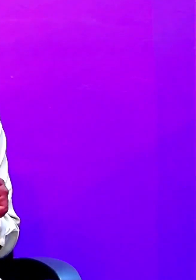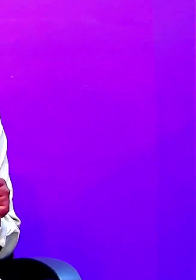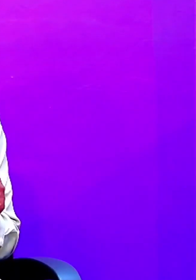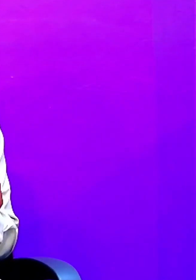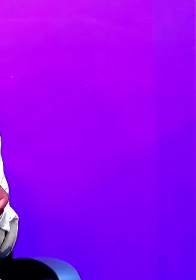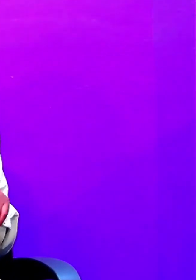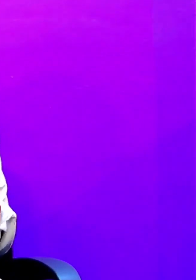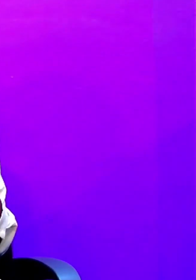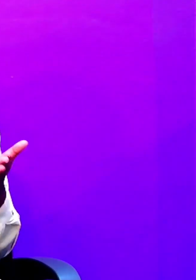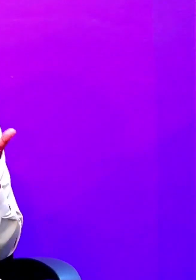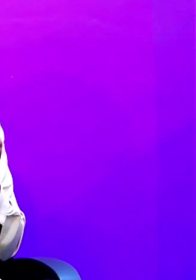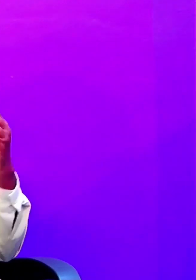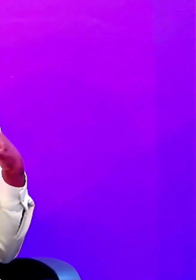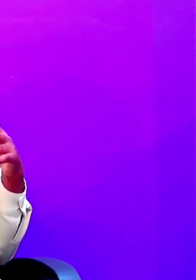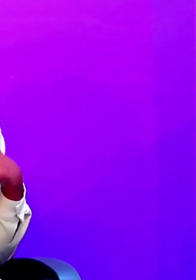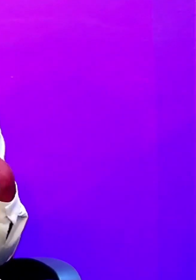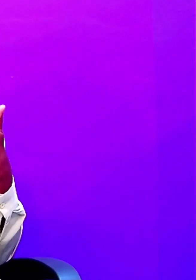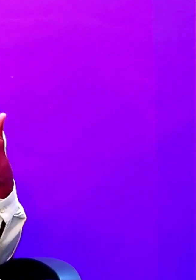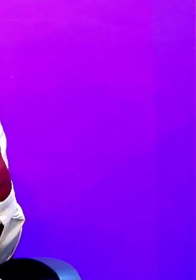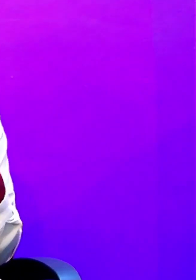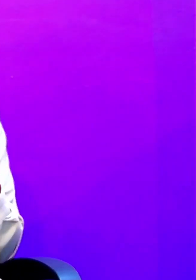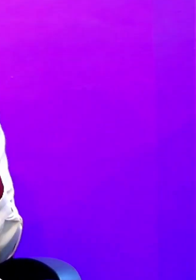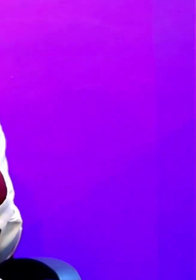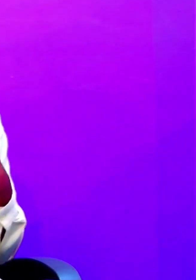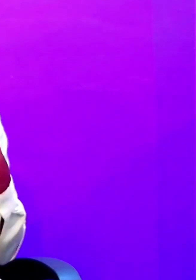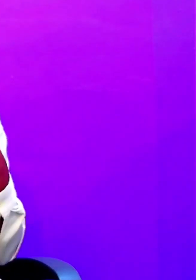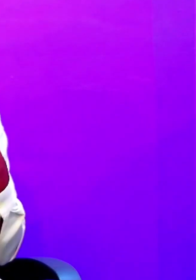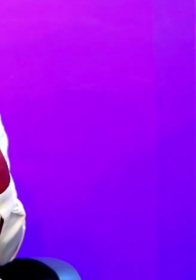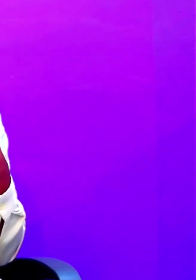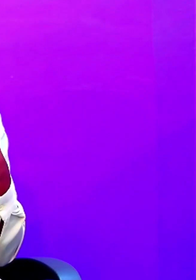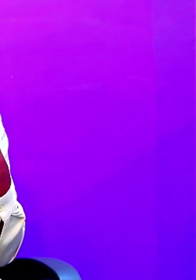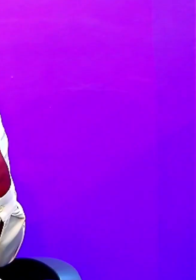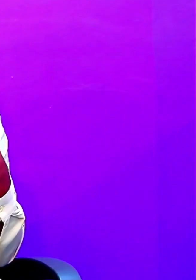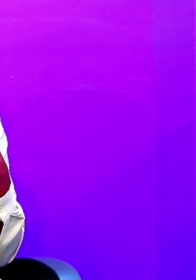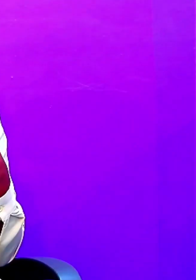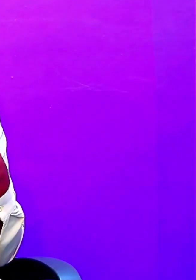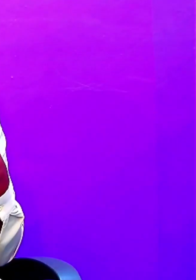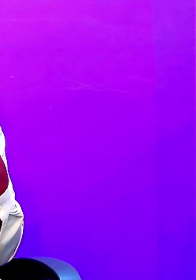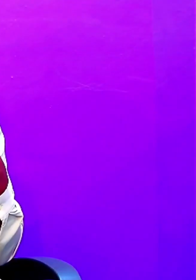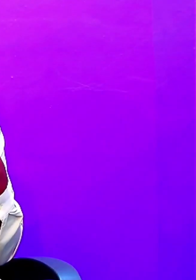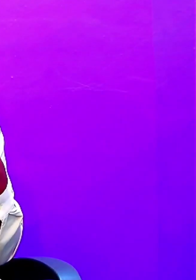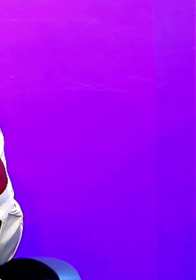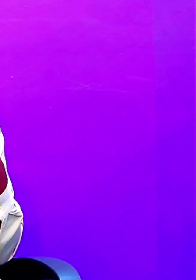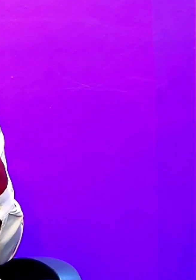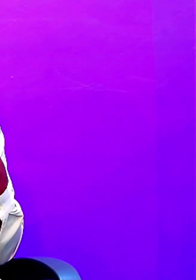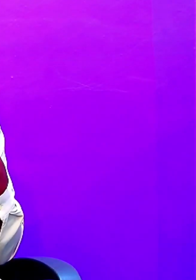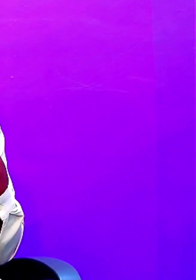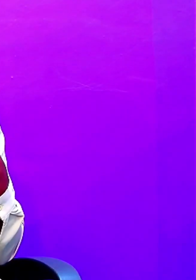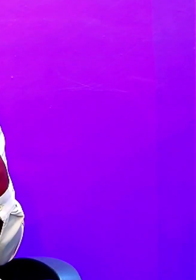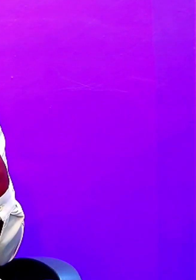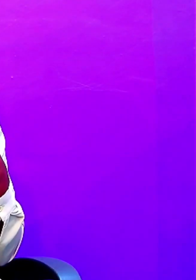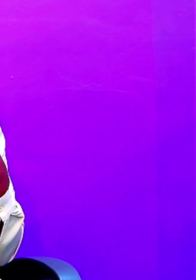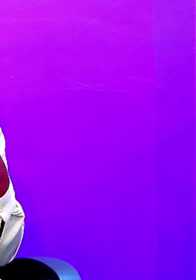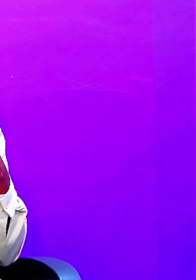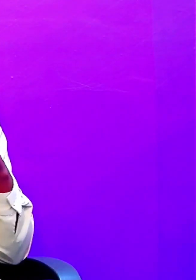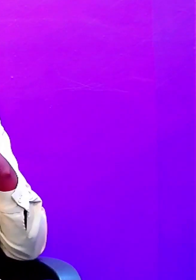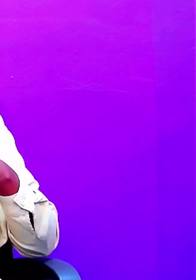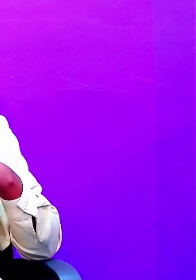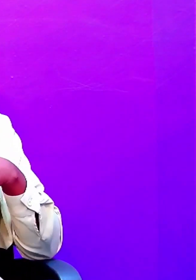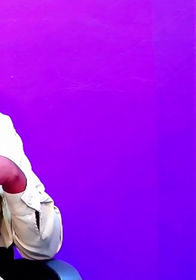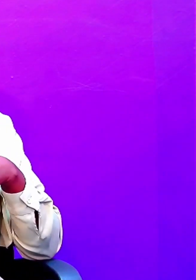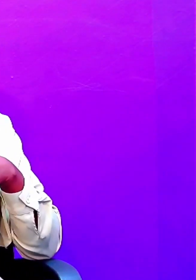something. I believe, are these lights now okay? You mentioned the studio lights. Are ours okay, or do you need them